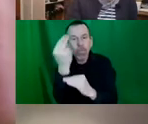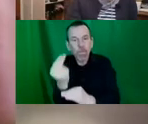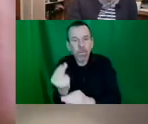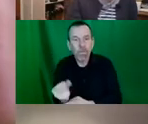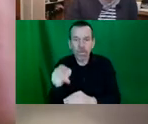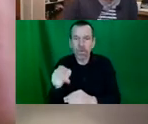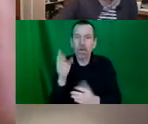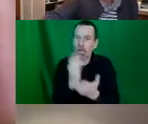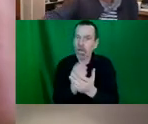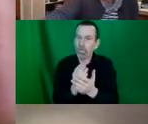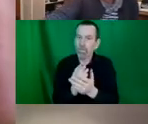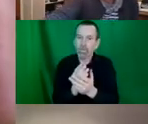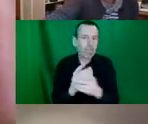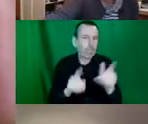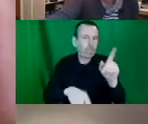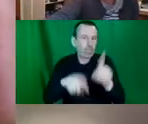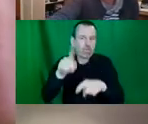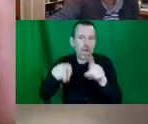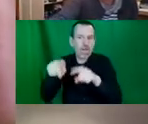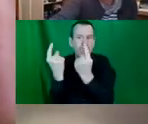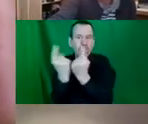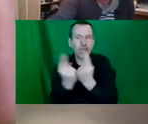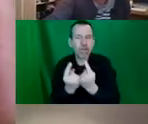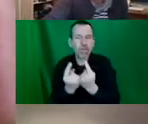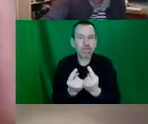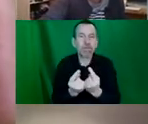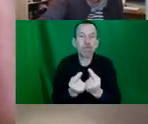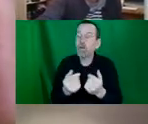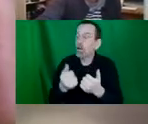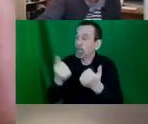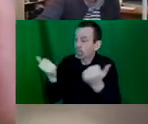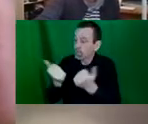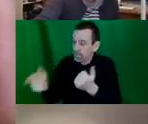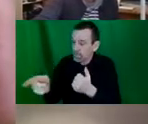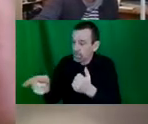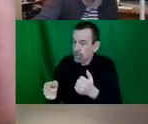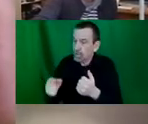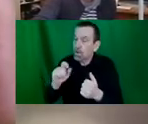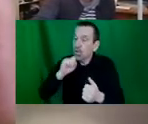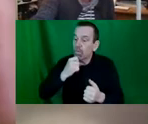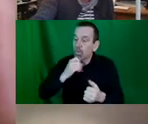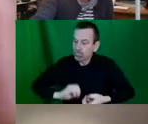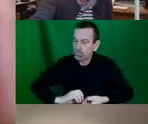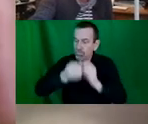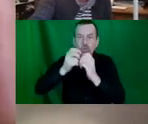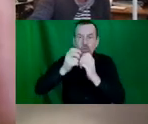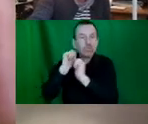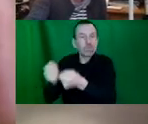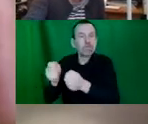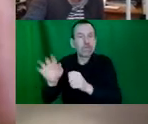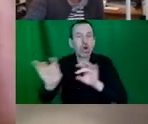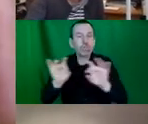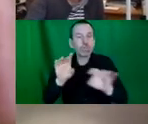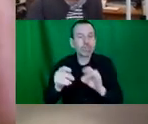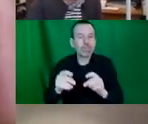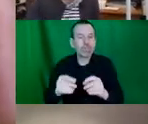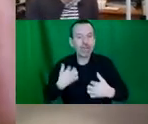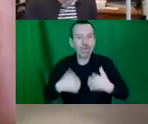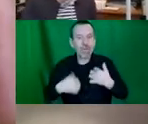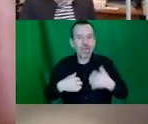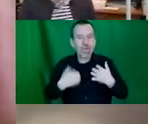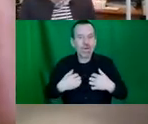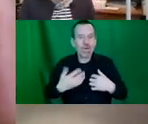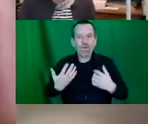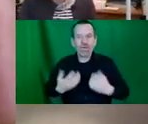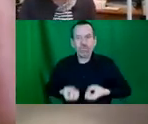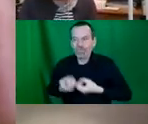After viewing the item, initial research was carried out and treatment proposals drawn up. I was encouraged to put forward my own.